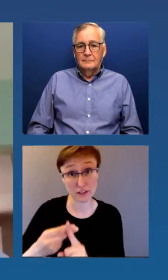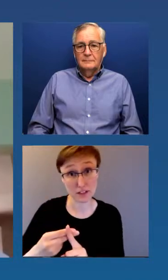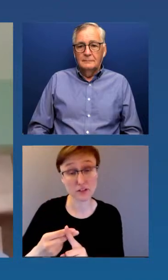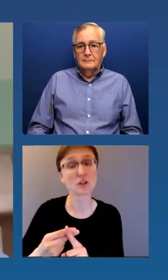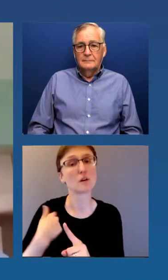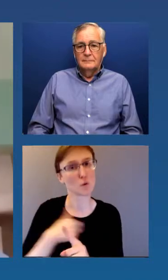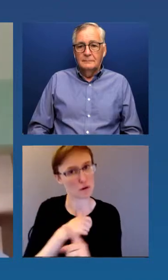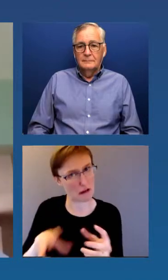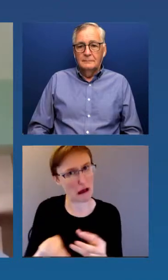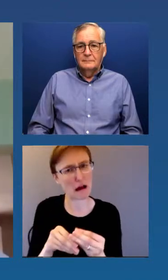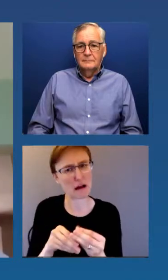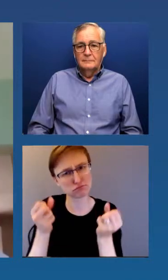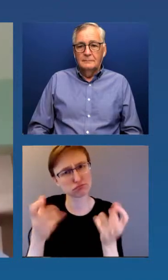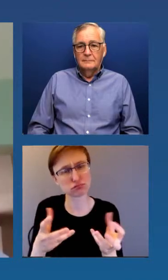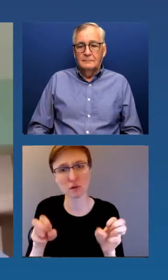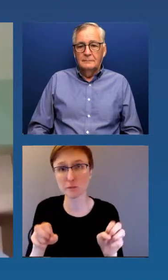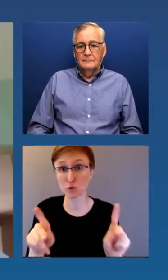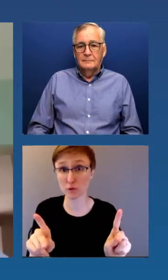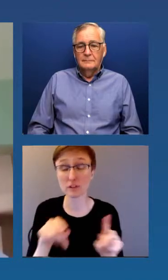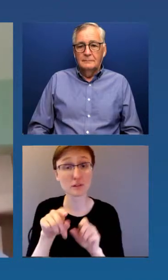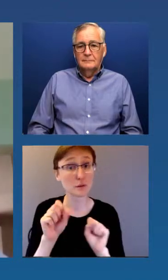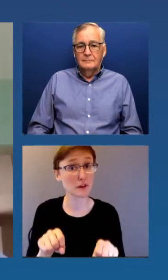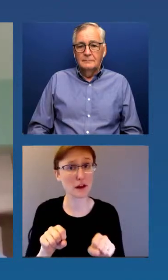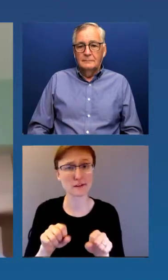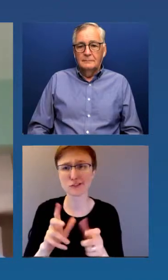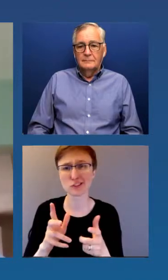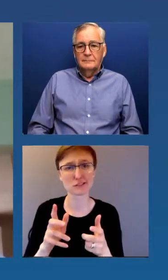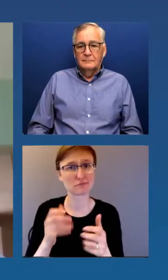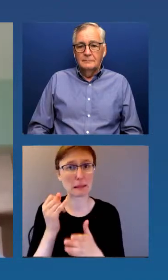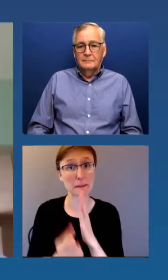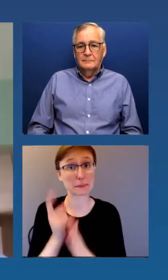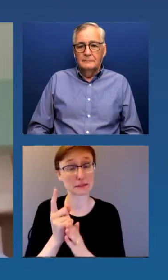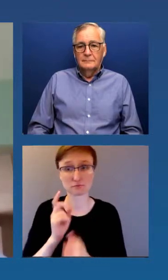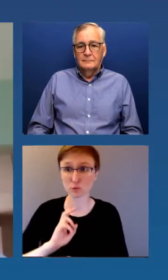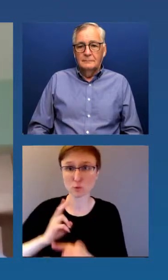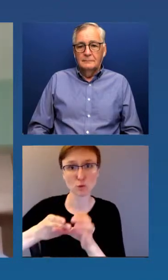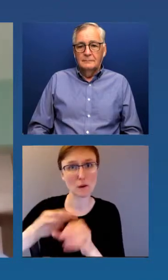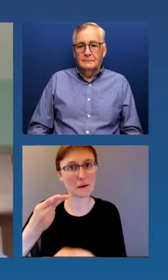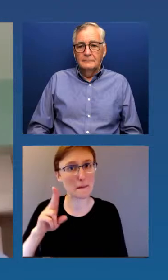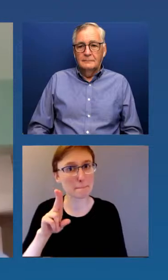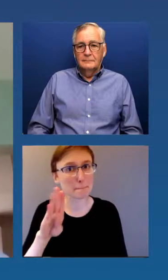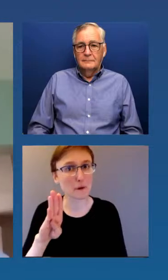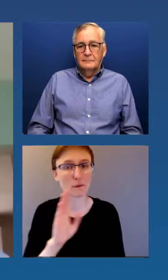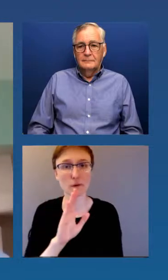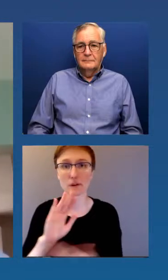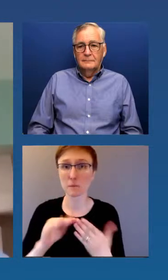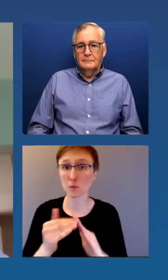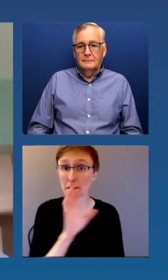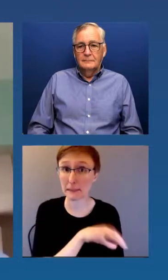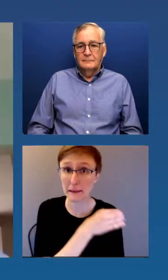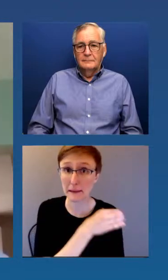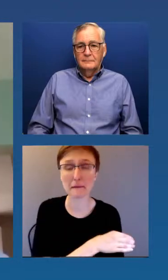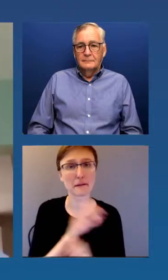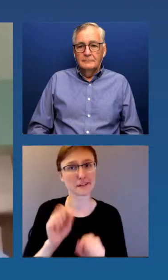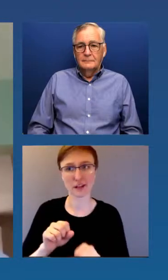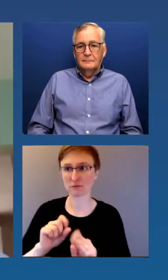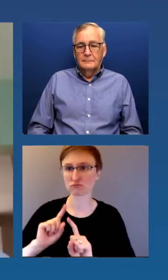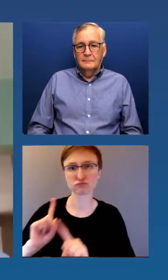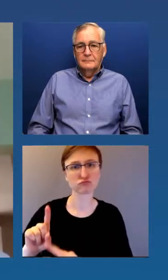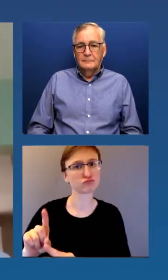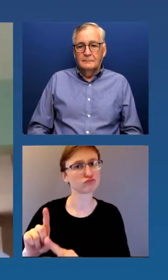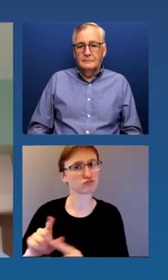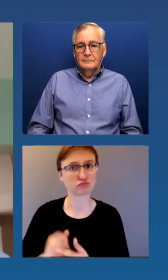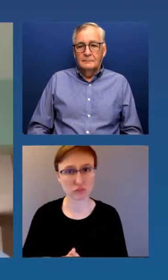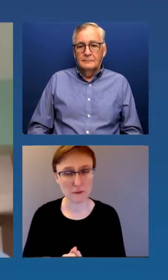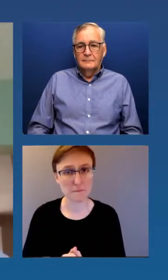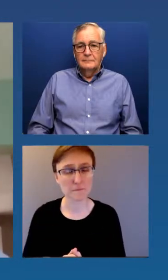doses at any neighborhood vaccine hub or community clinic in Ottawa during their hours of operation. Various other locations offer the